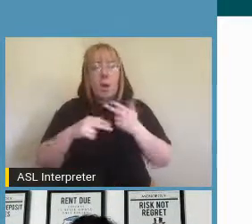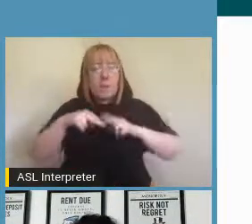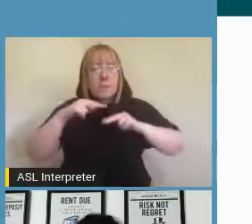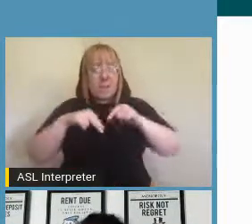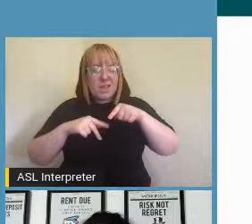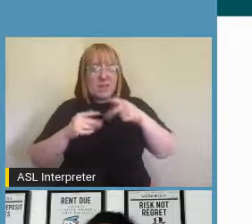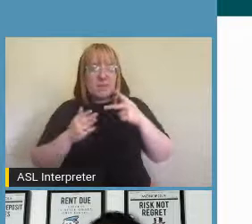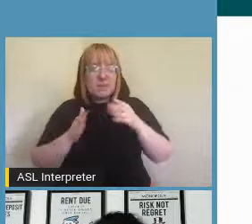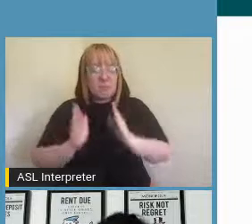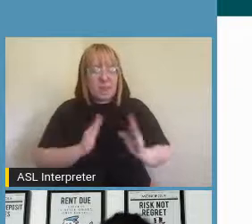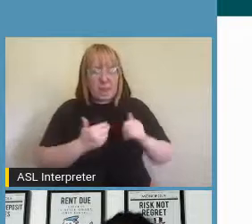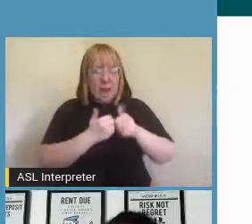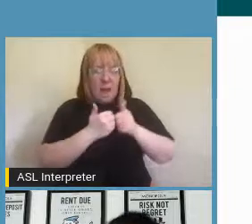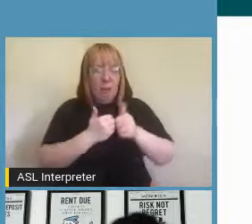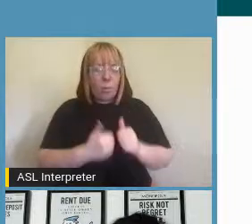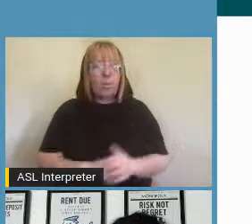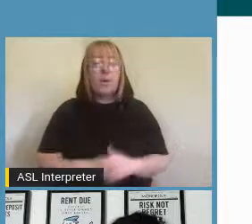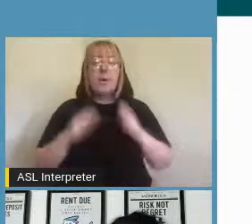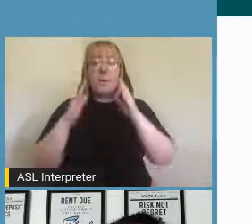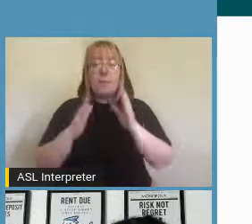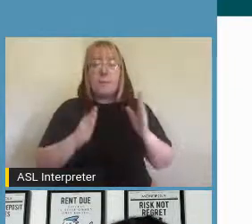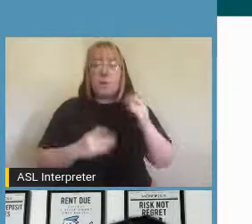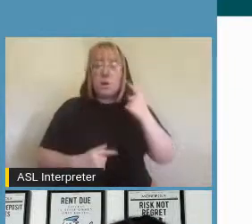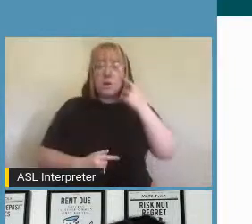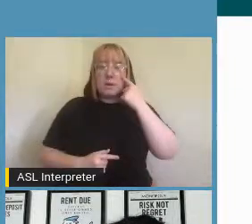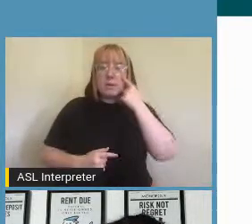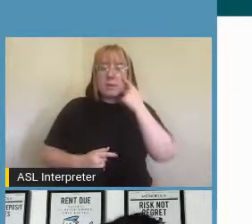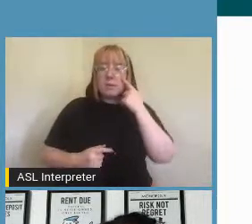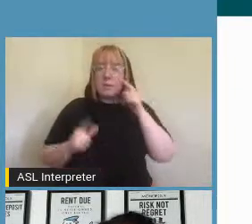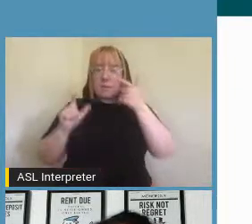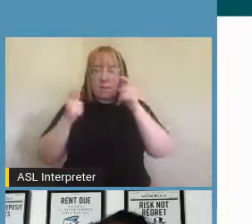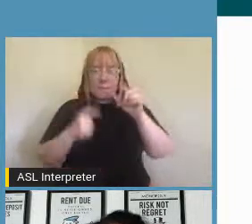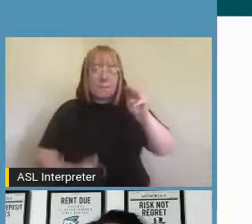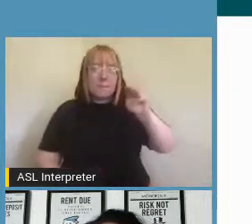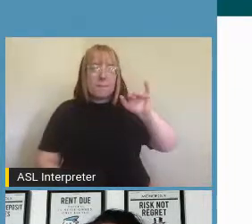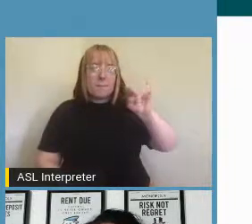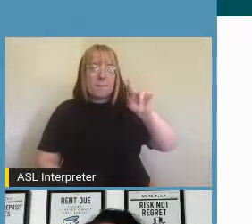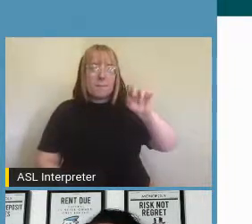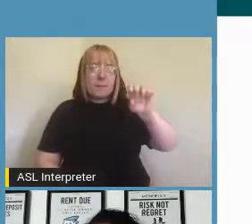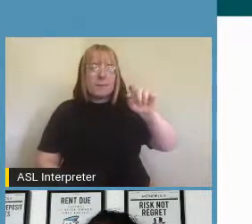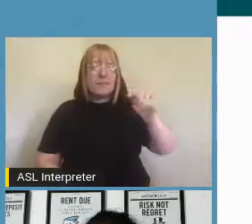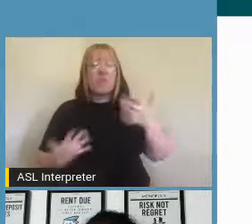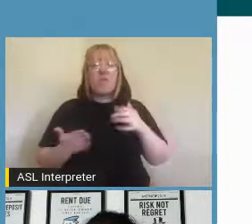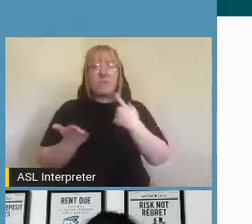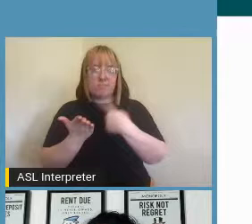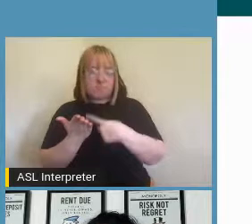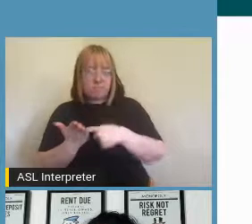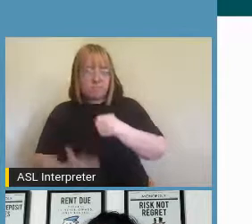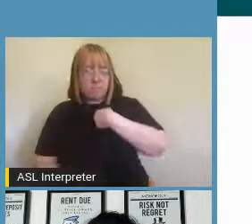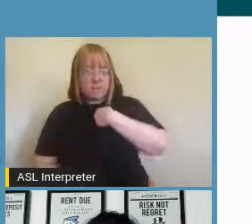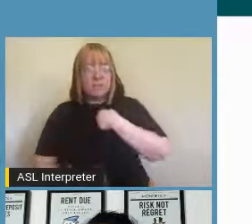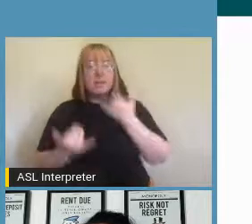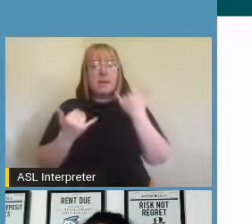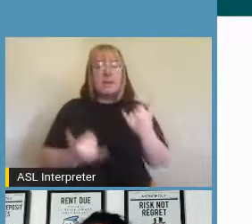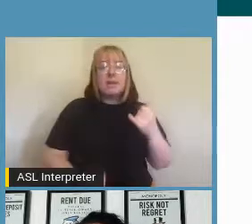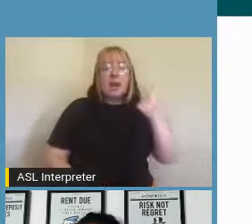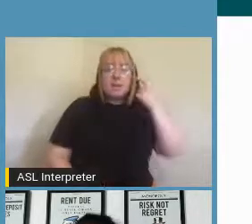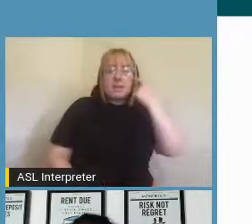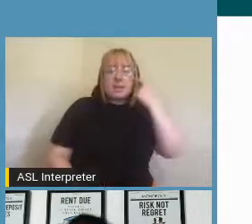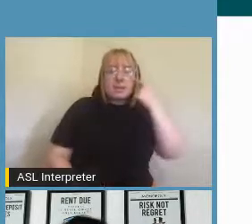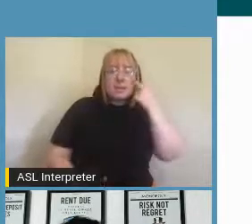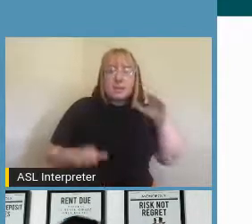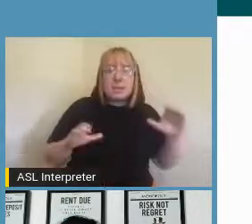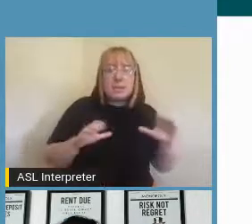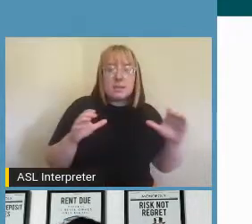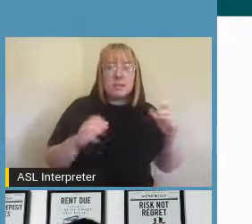plan. Part of it is thinking about the mindset, which we've kind of gone over, the senses and the action. So what do we mean by